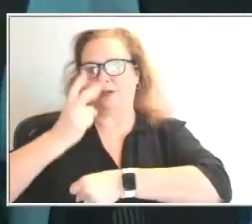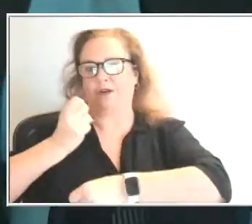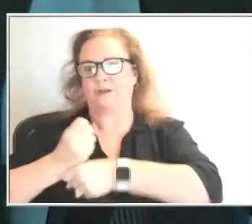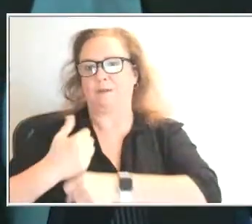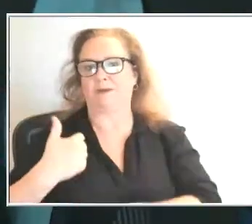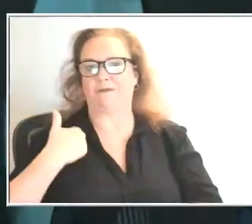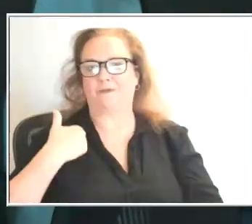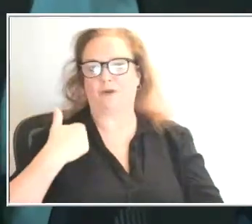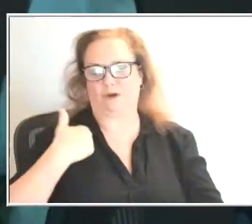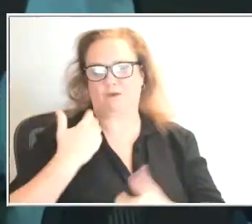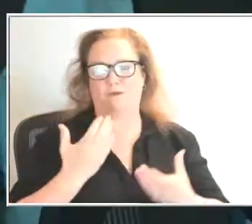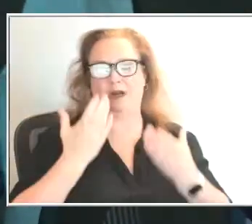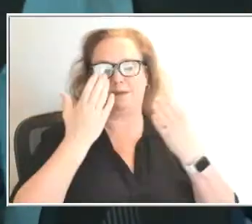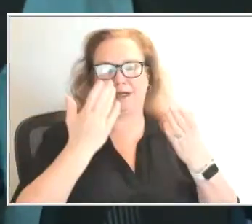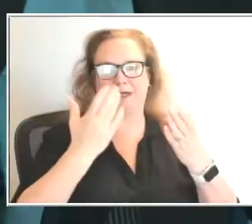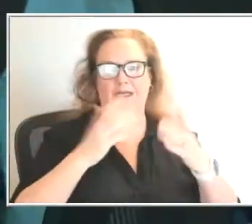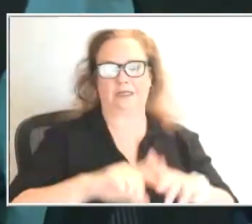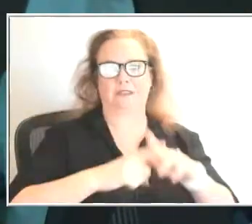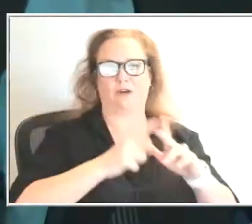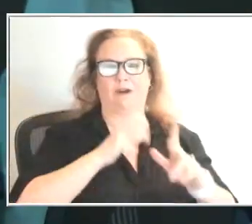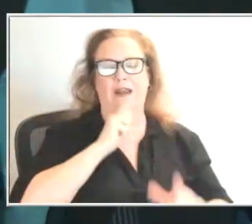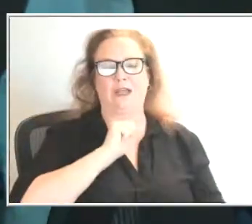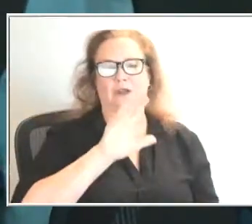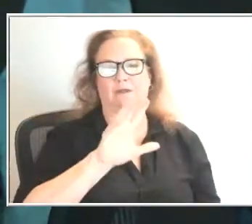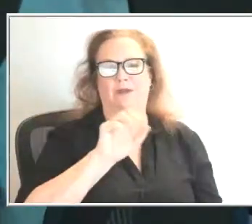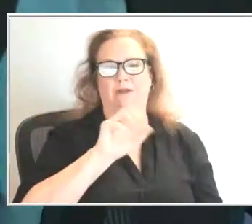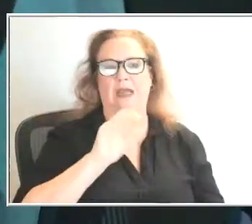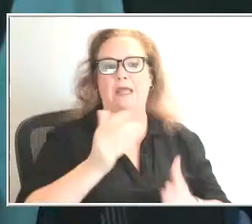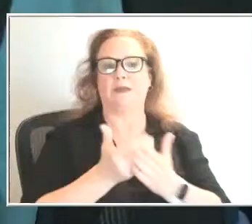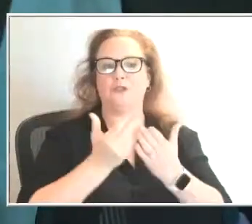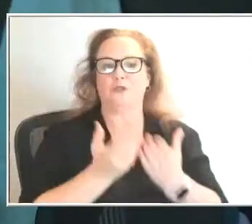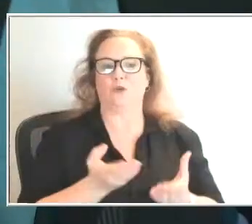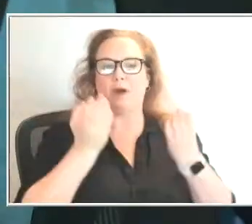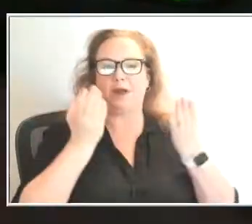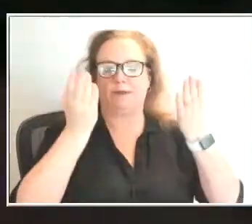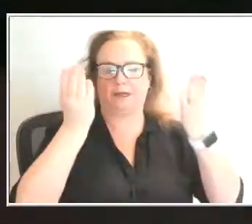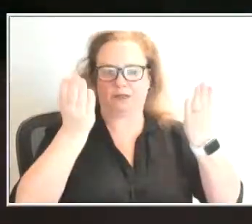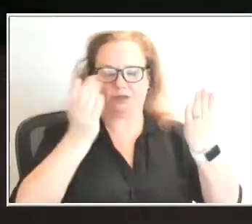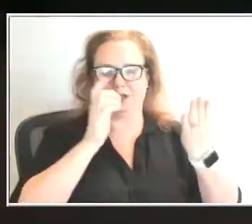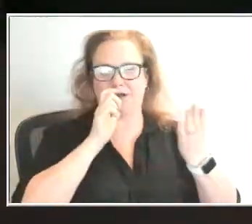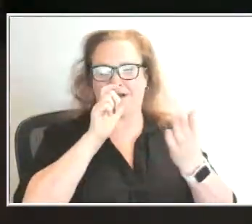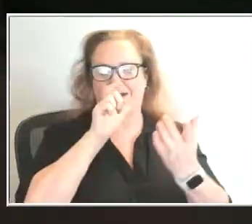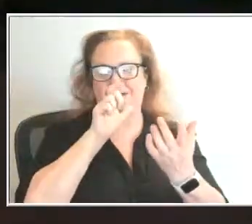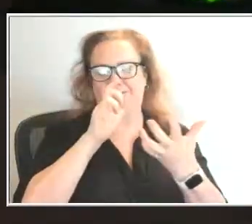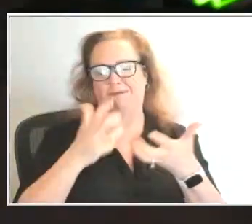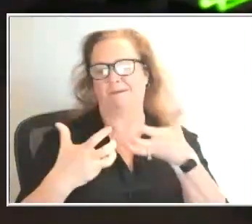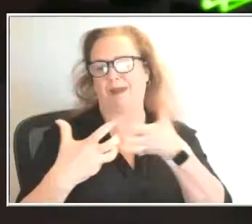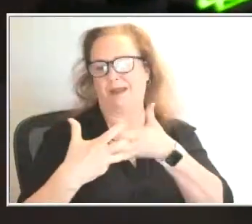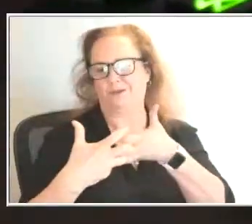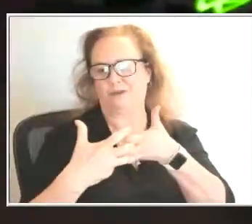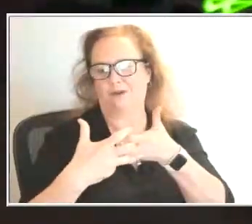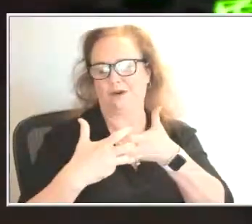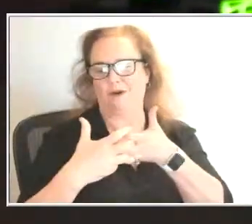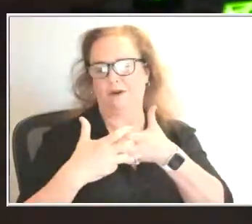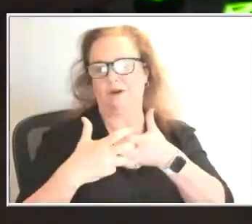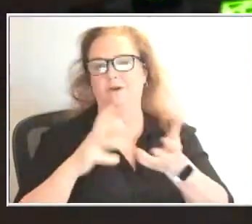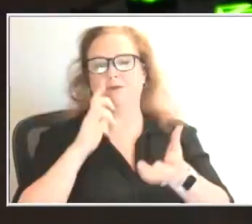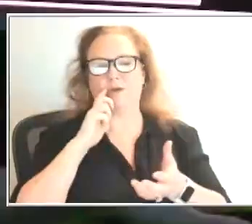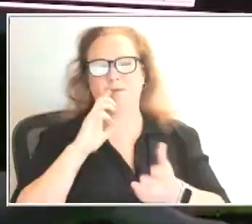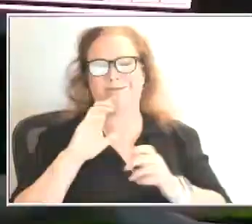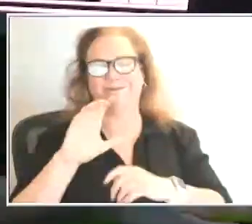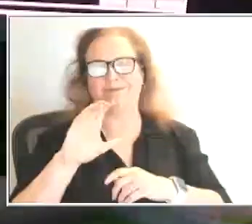they recommended starting at the age of 50, but these new recommendations aren't exactly in line with the guidance from groups like the American